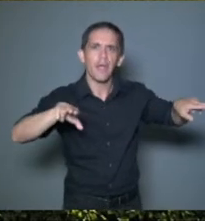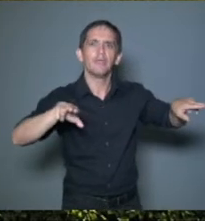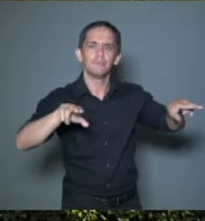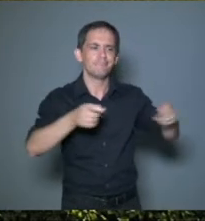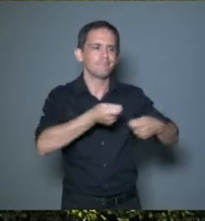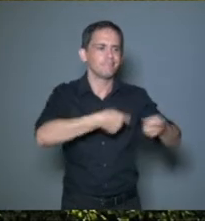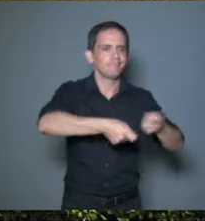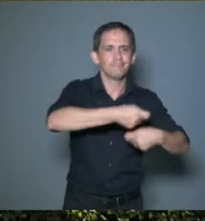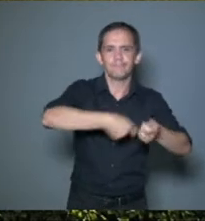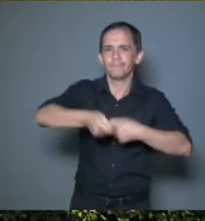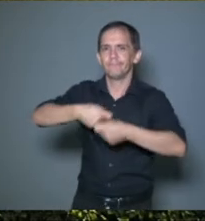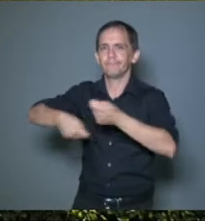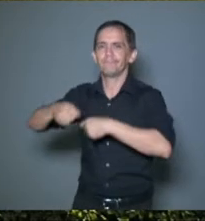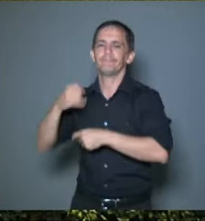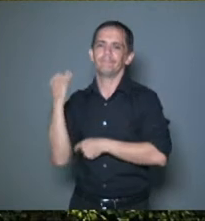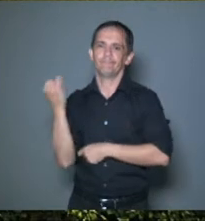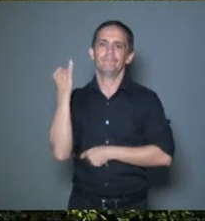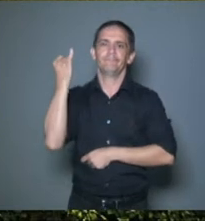year.